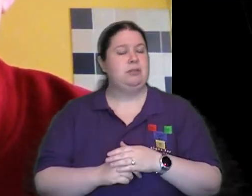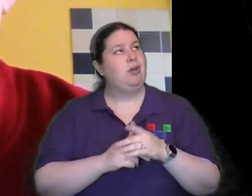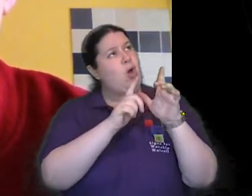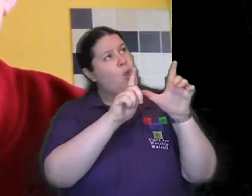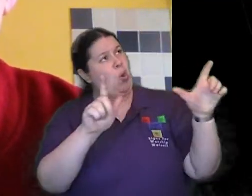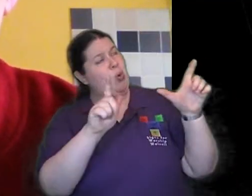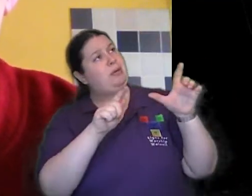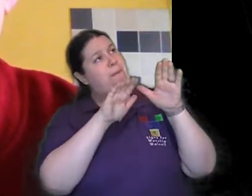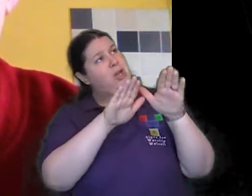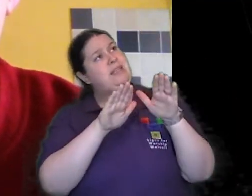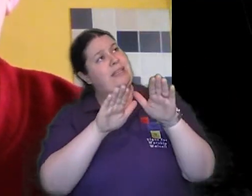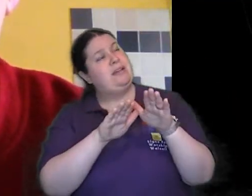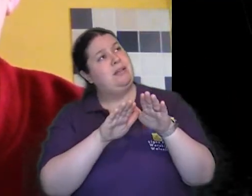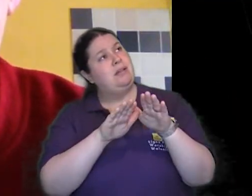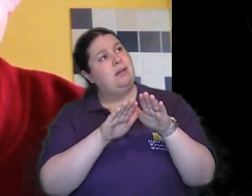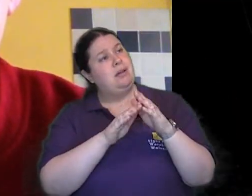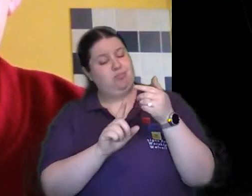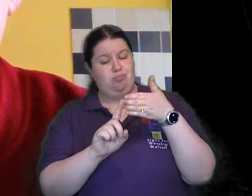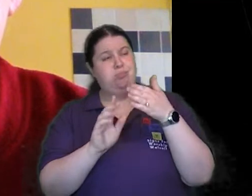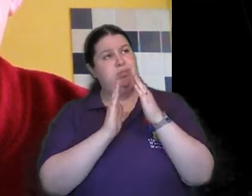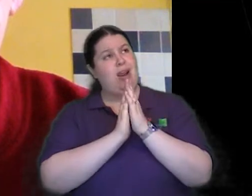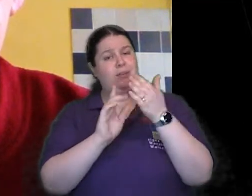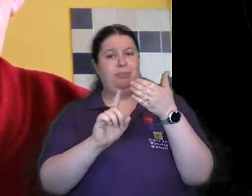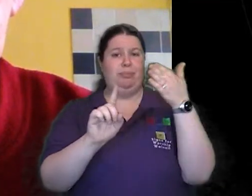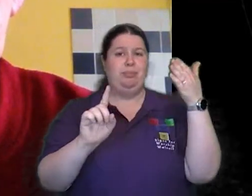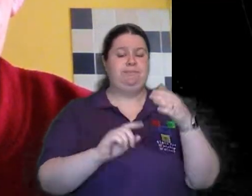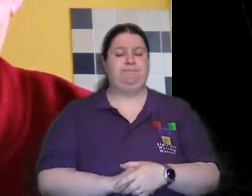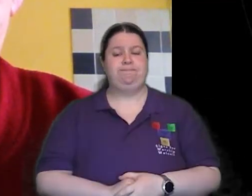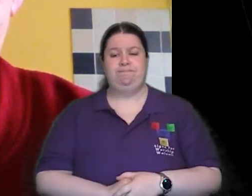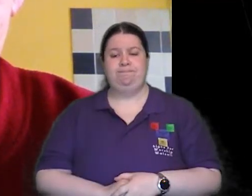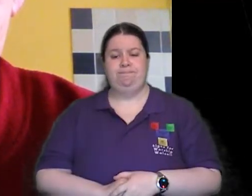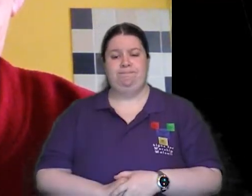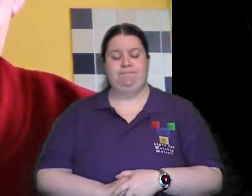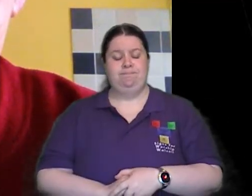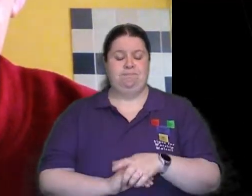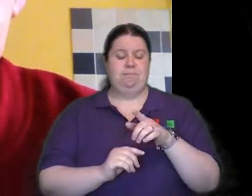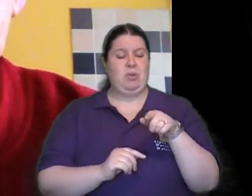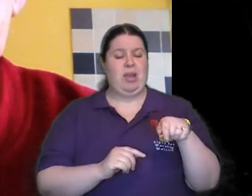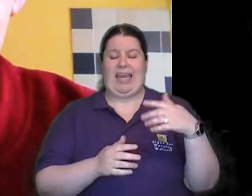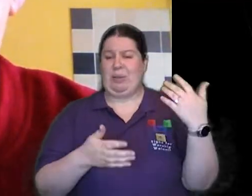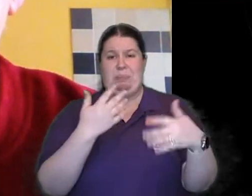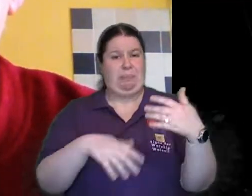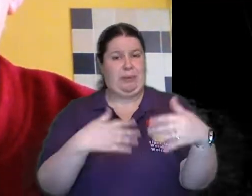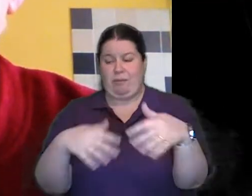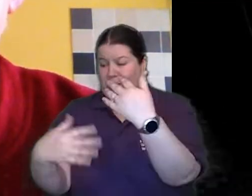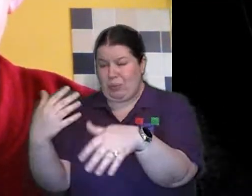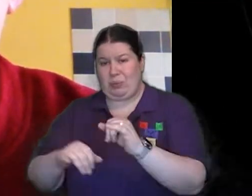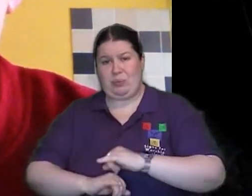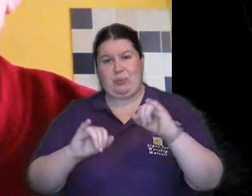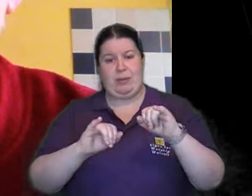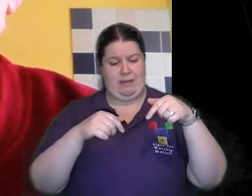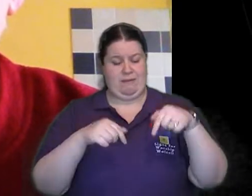minimised. Lord, in your mercy, hear our prayer. We pray for everyone who